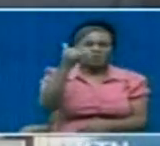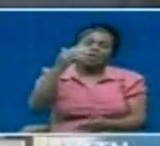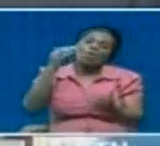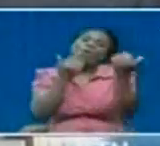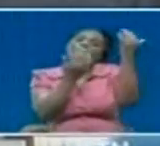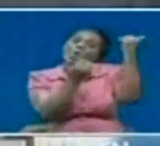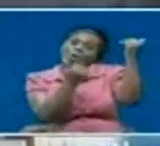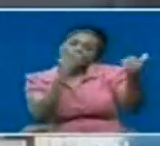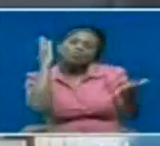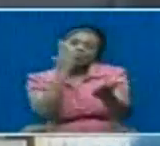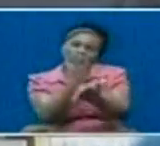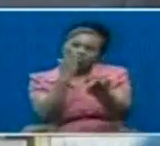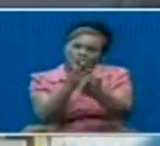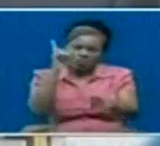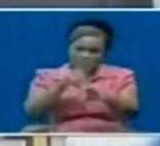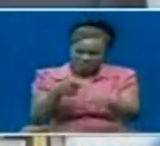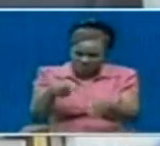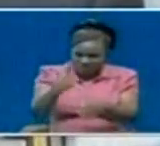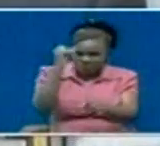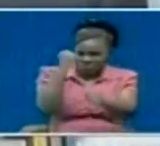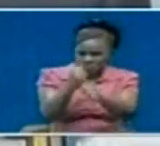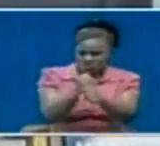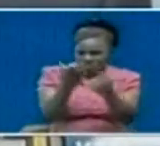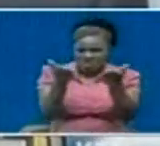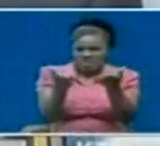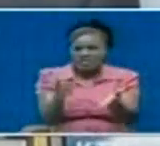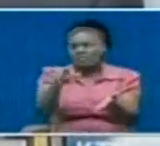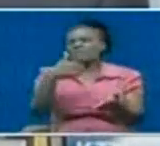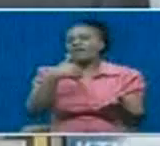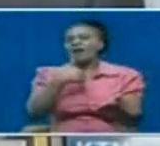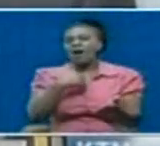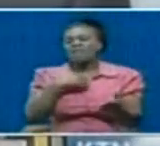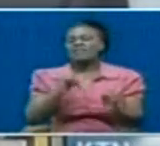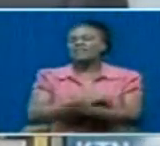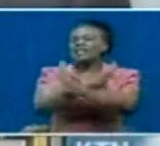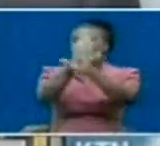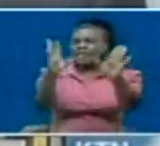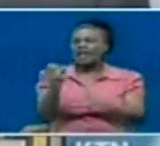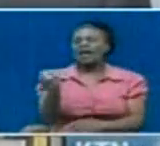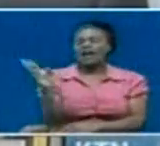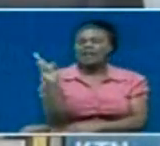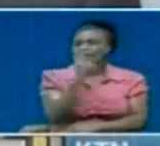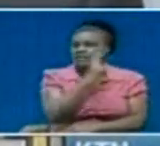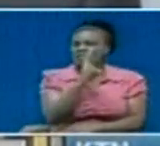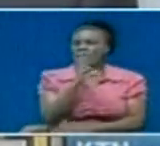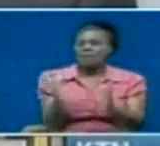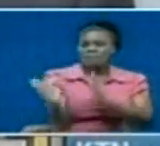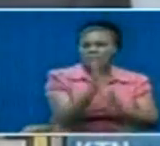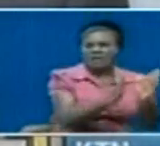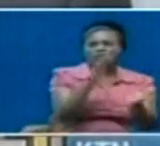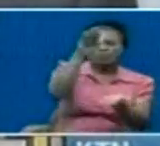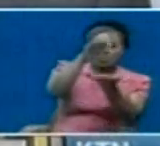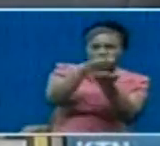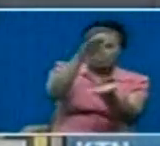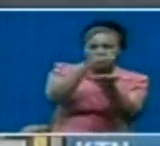hope that even as they do this, they have clear risk mitigating factors to reduce